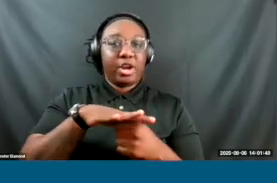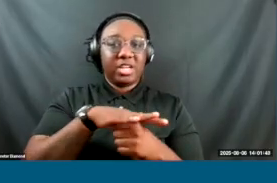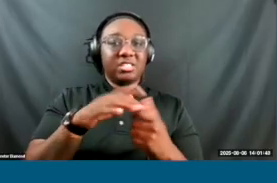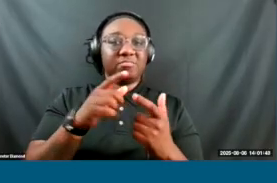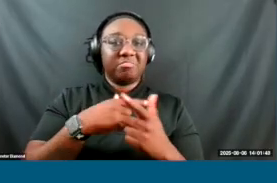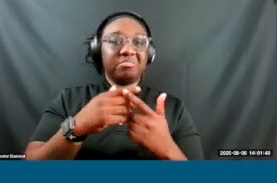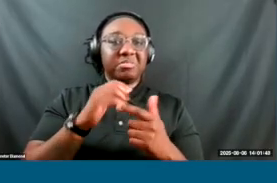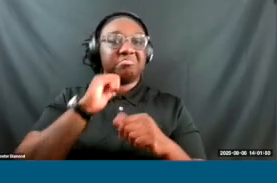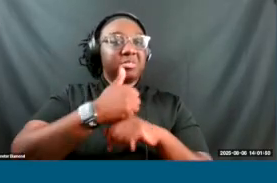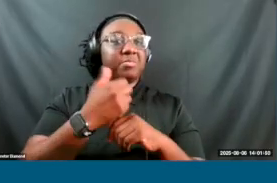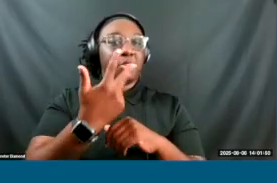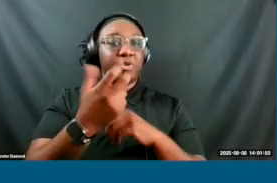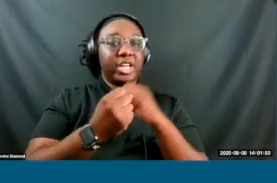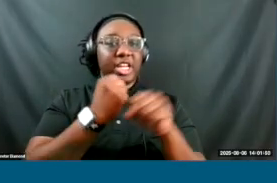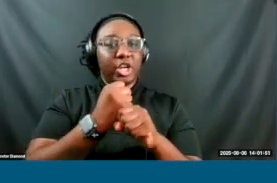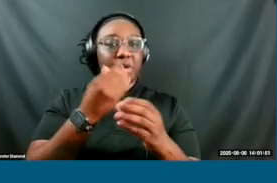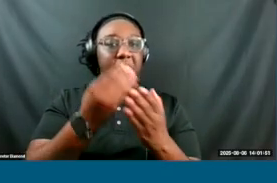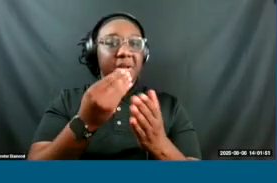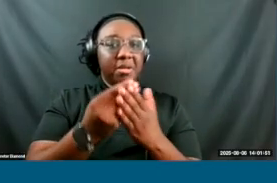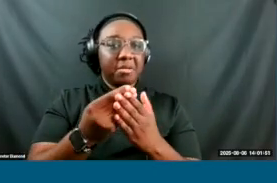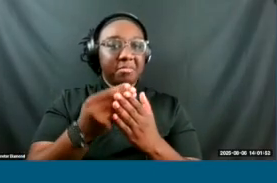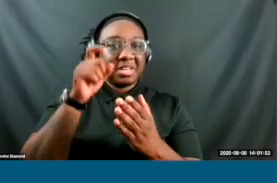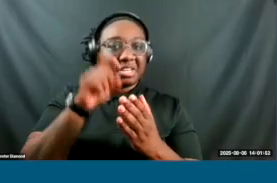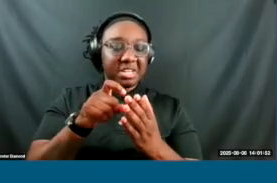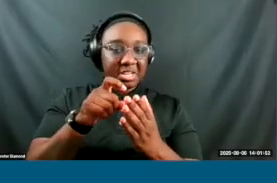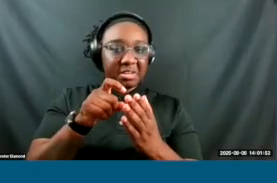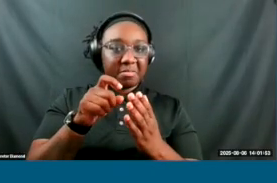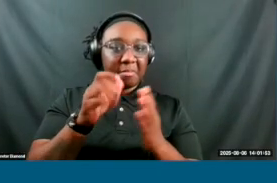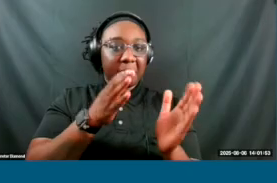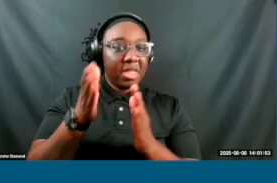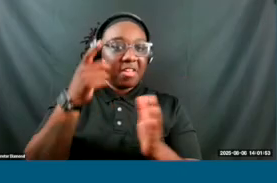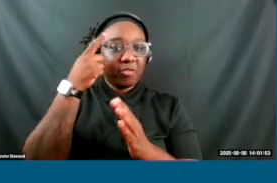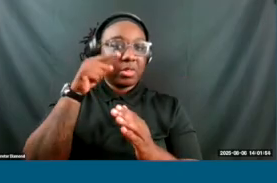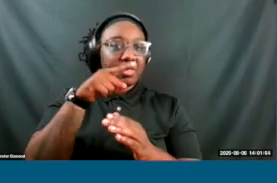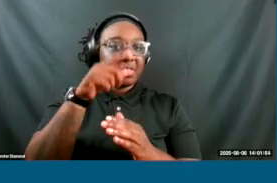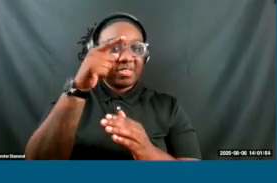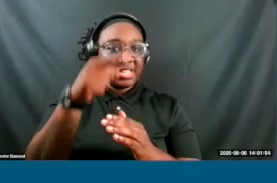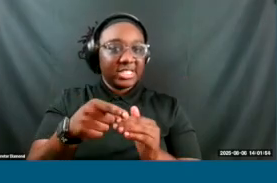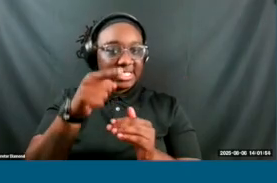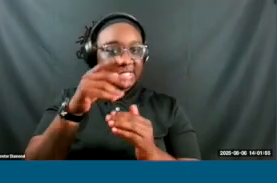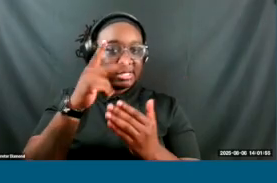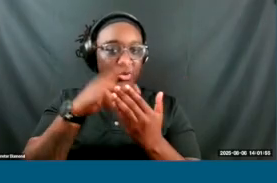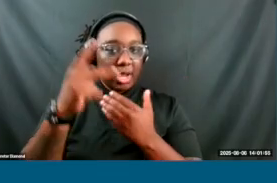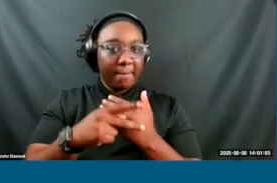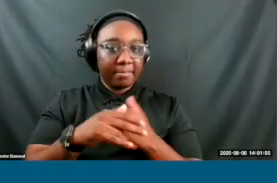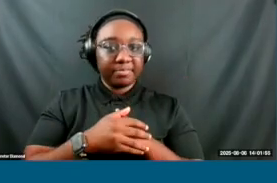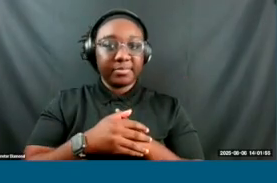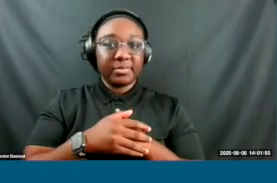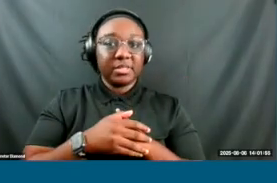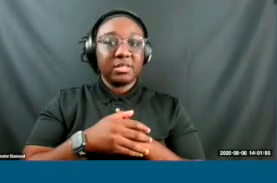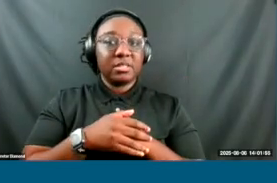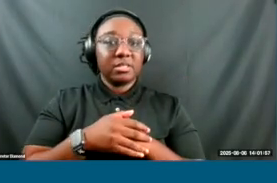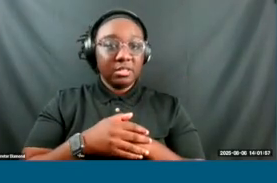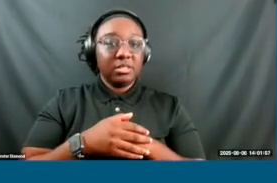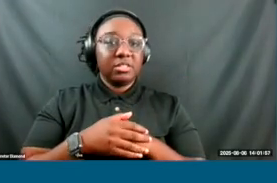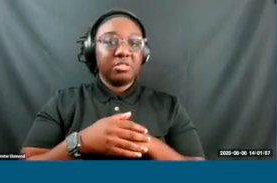programs. The long-term strategy includes several elements, an update on